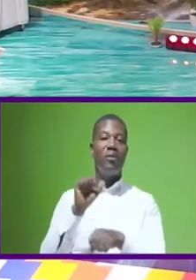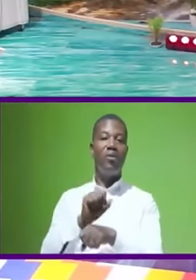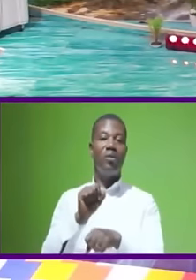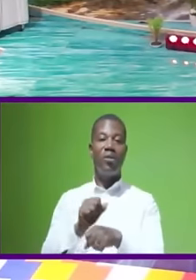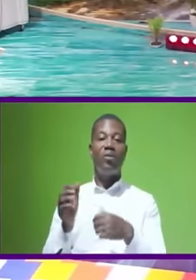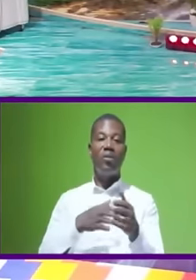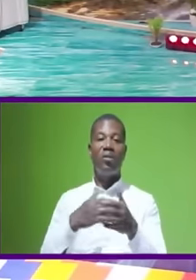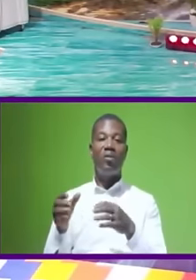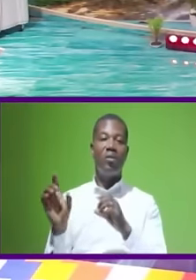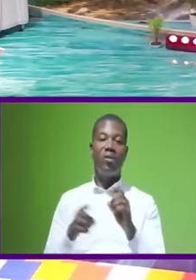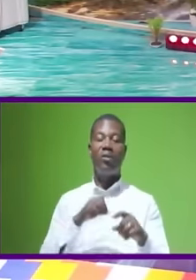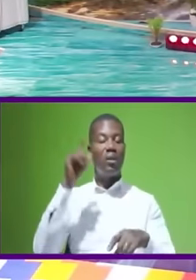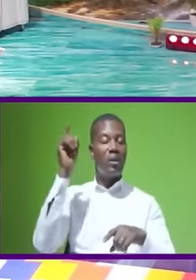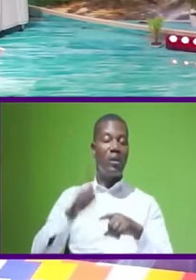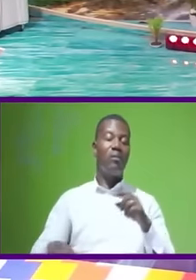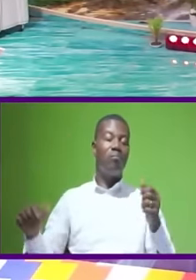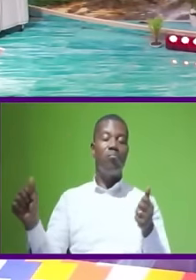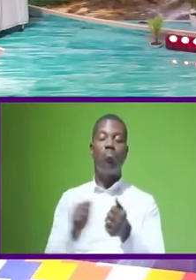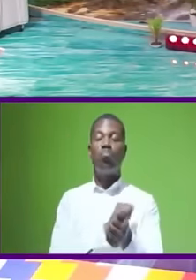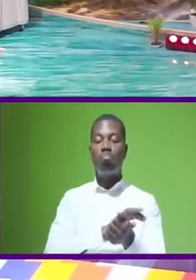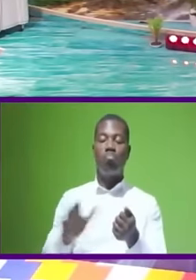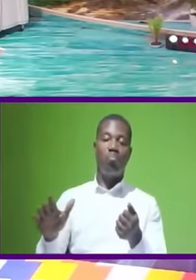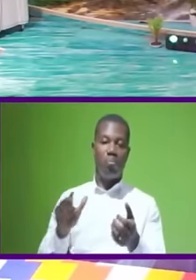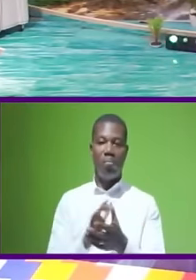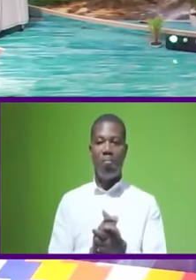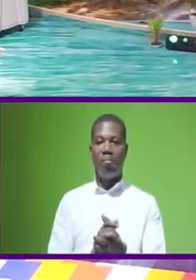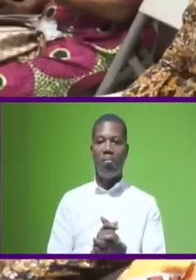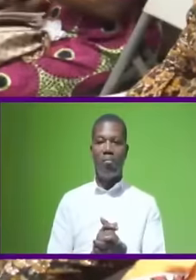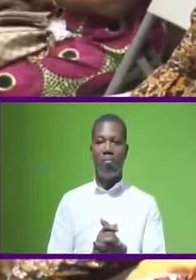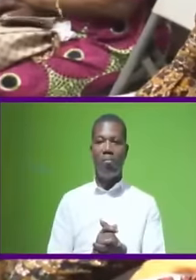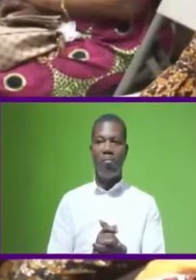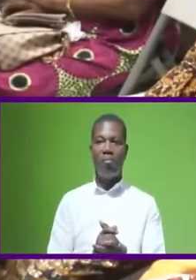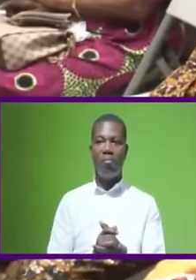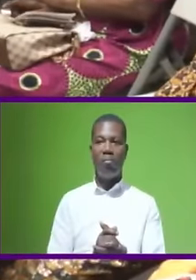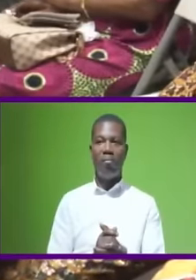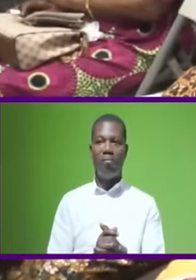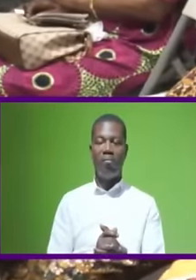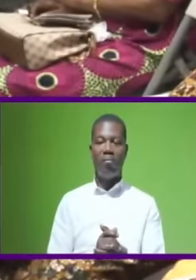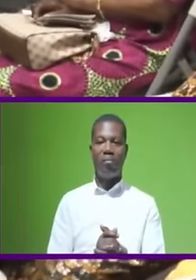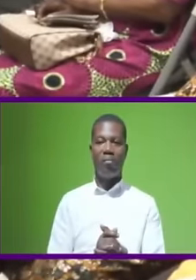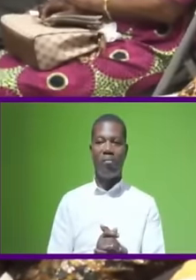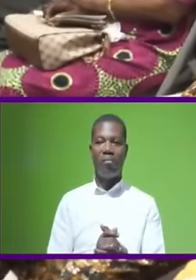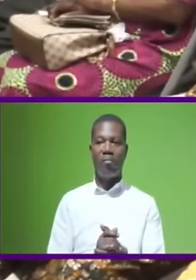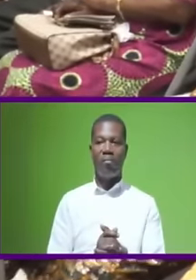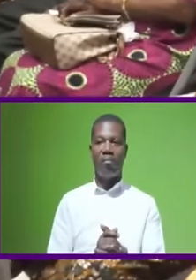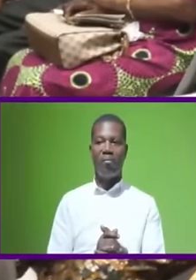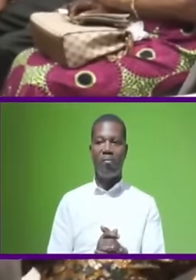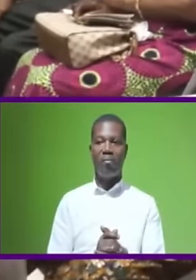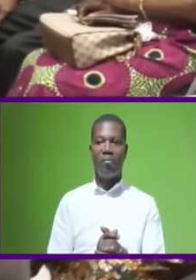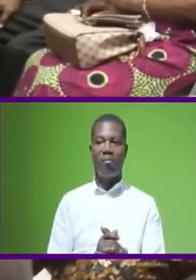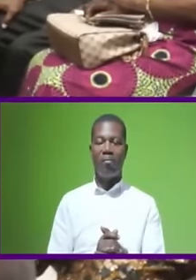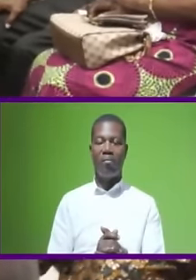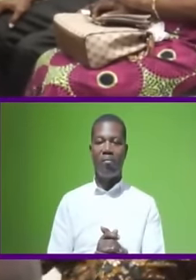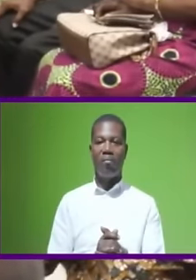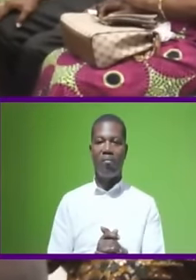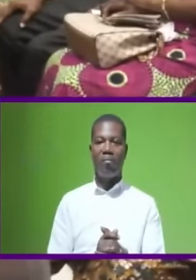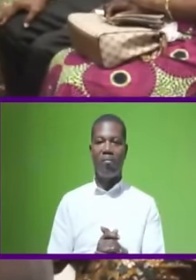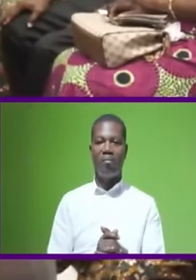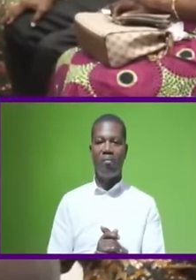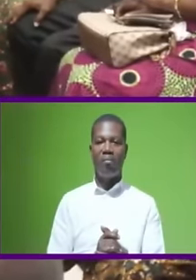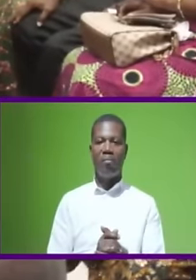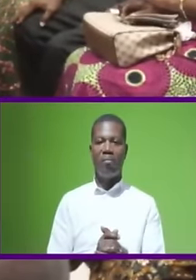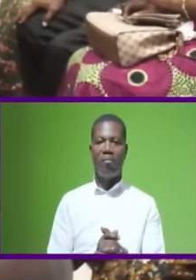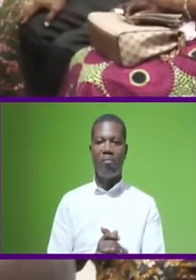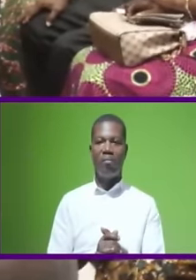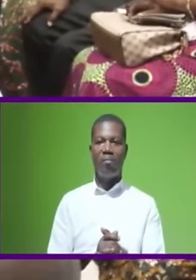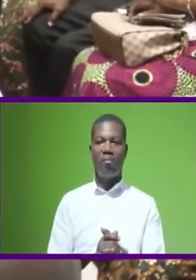they believe that with their family, sorry to say, even if they should jump over a gutter, they will conceive. But for money, they will